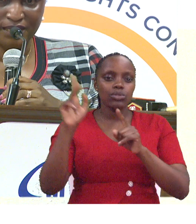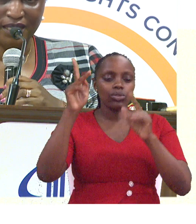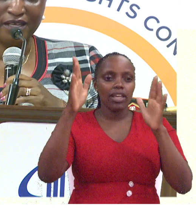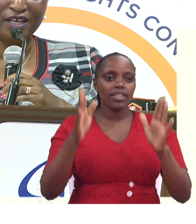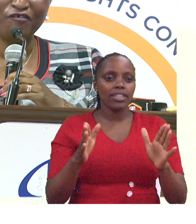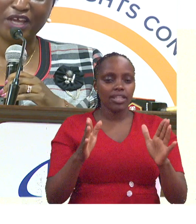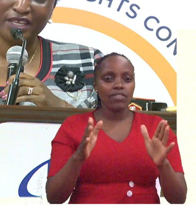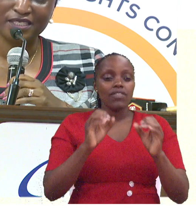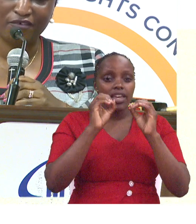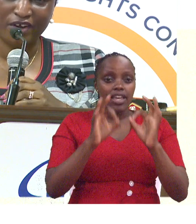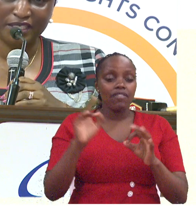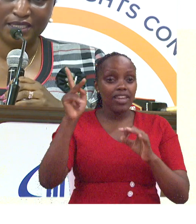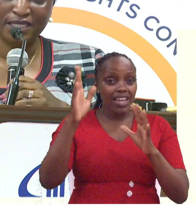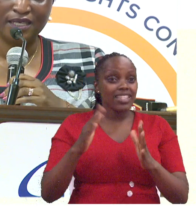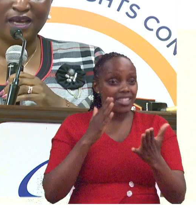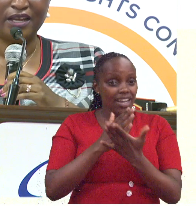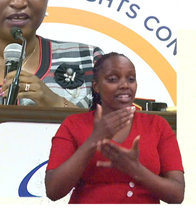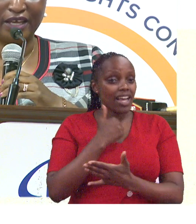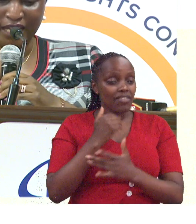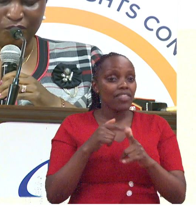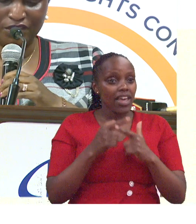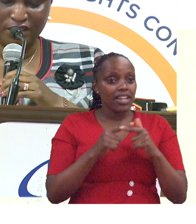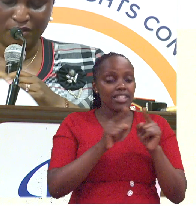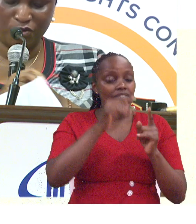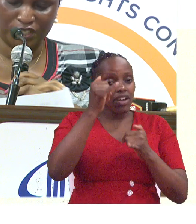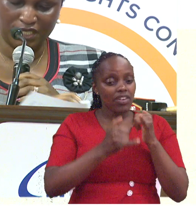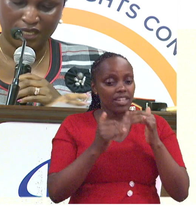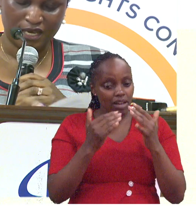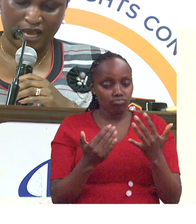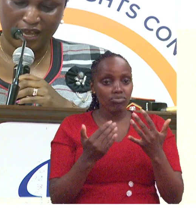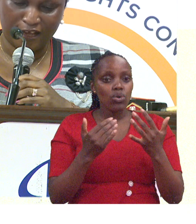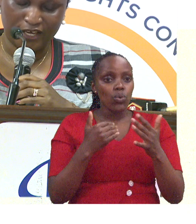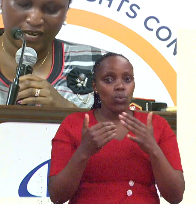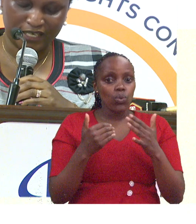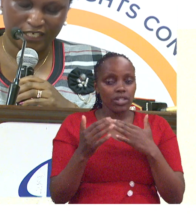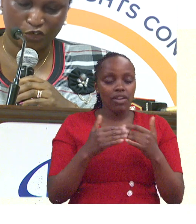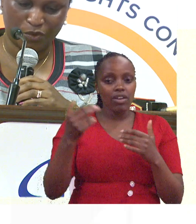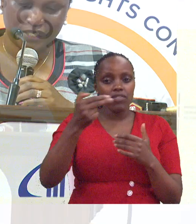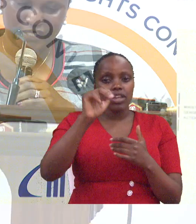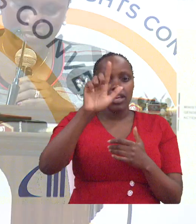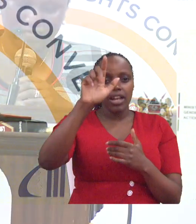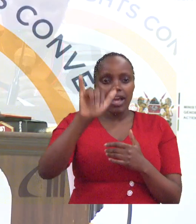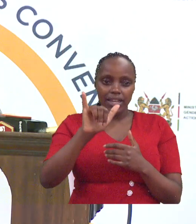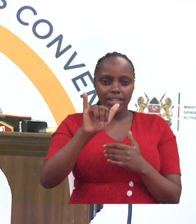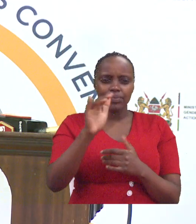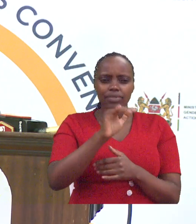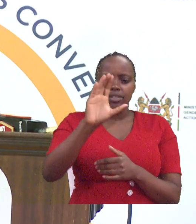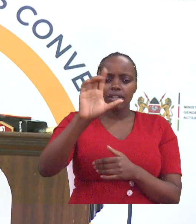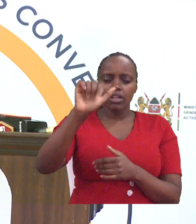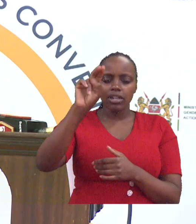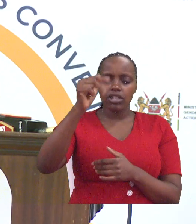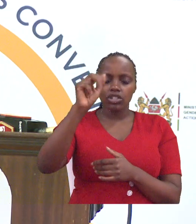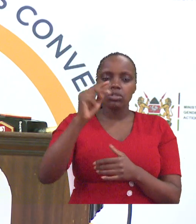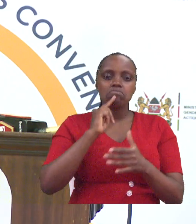Kenyans. And if Kenyans have rights, and I add with what Hillary Clinton once said, that